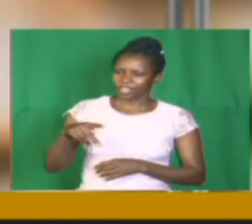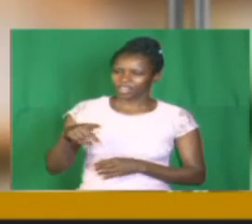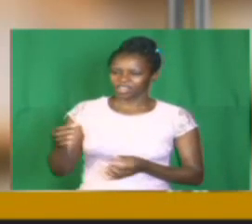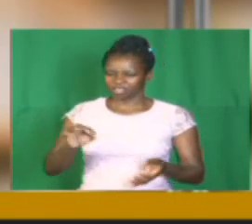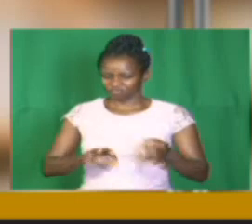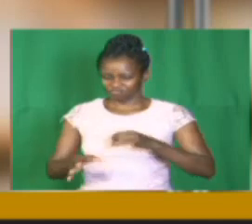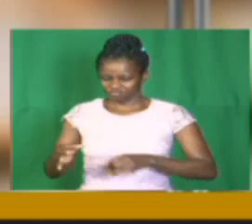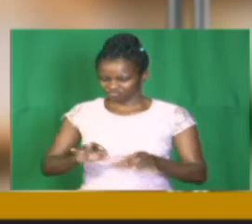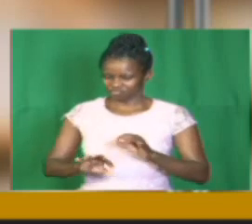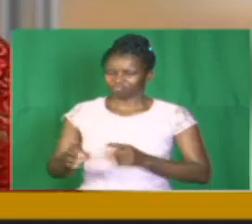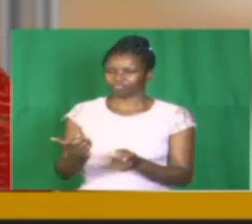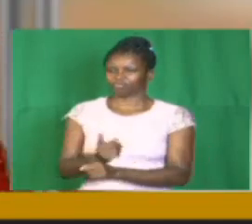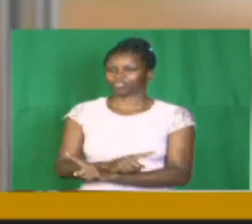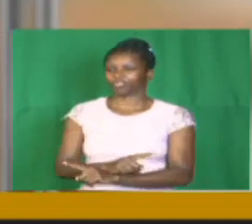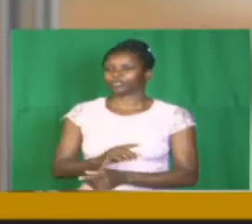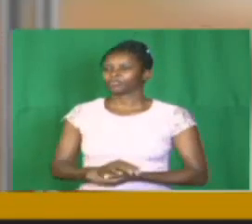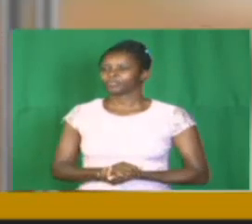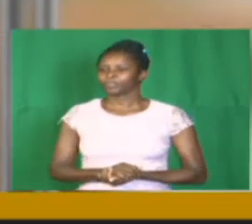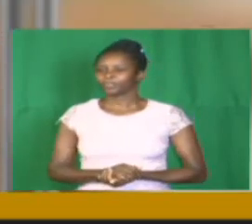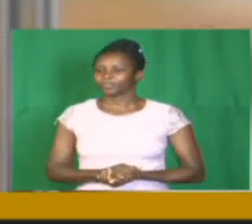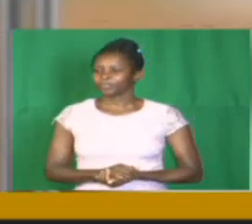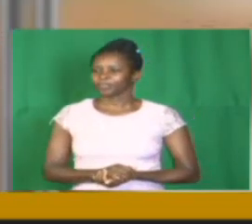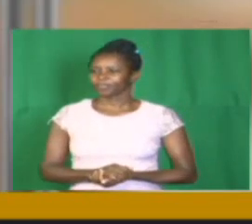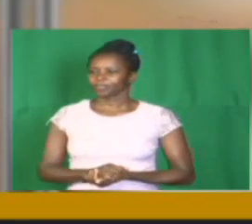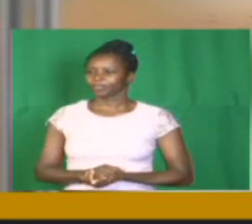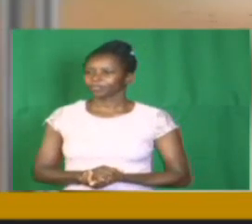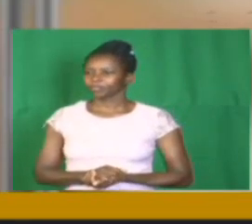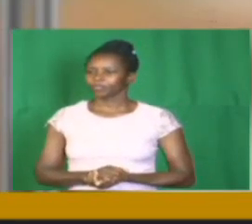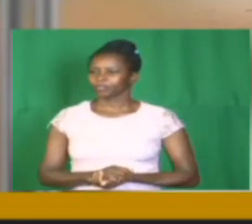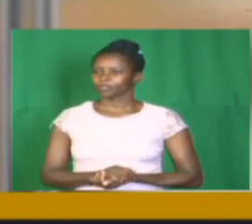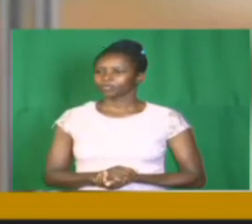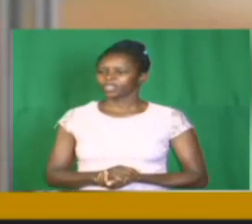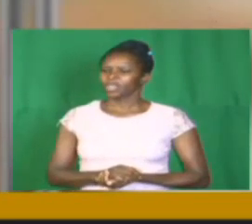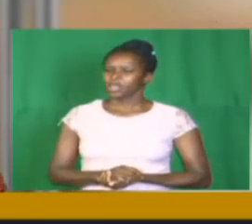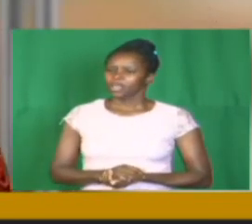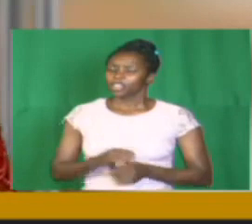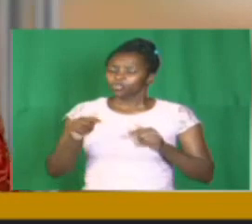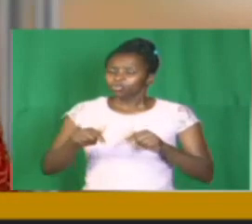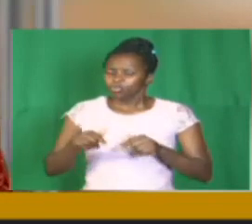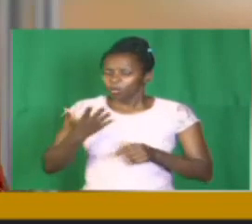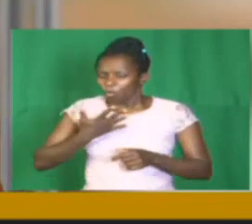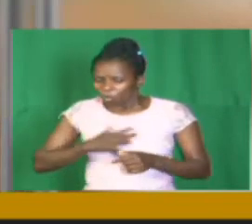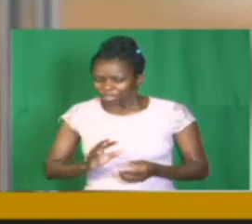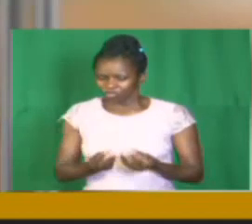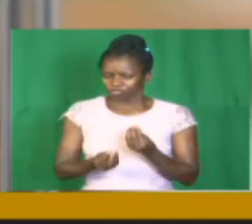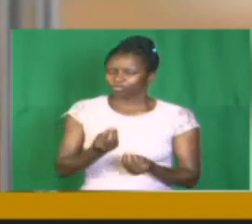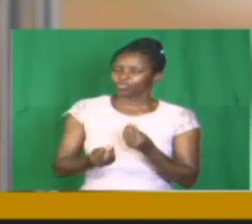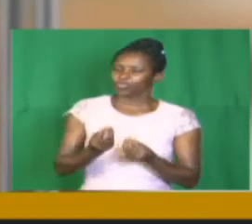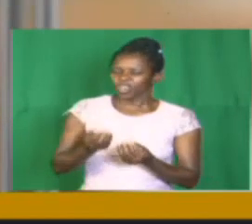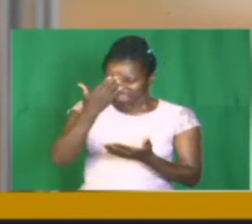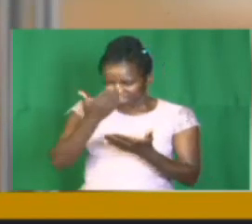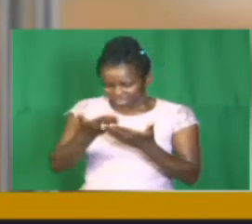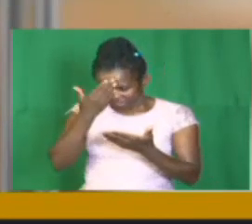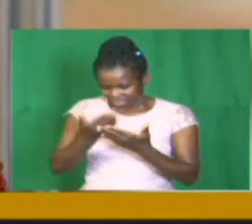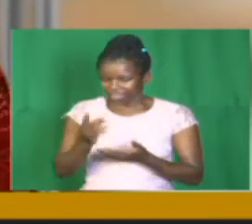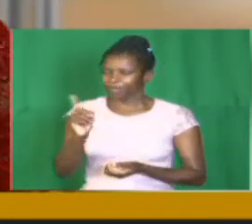very correct, Lerato. We Okay. are going to be learning about that. Okay, so what would you like the viewer to have learned by the end of the lesson? All right, thank